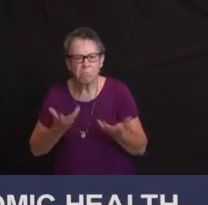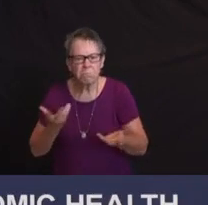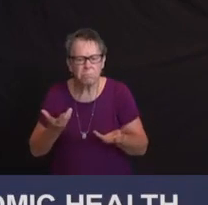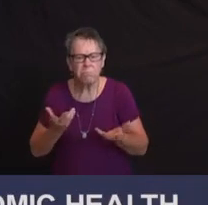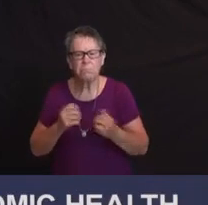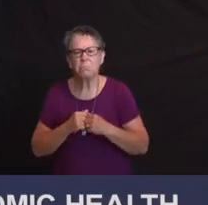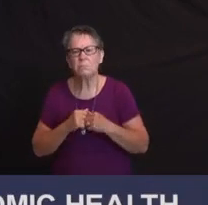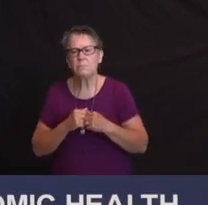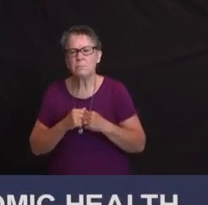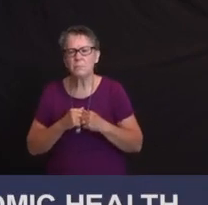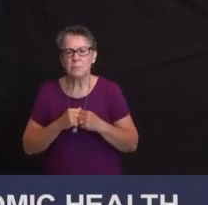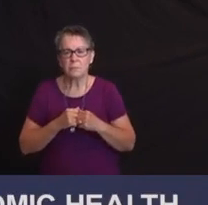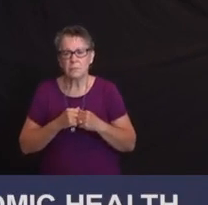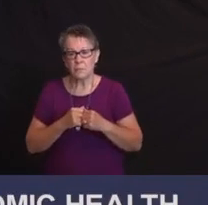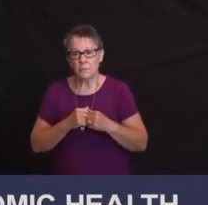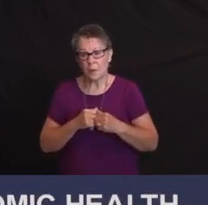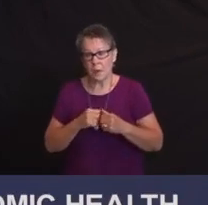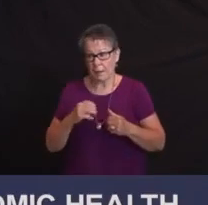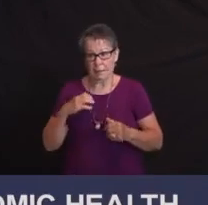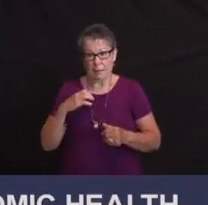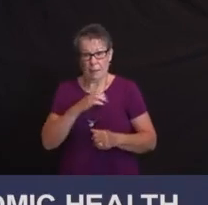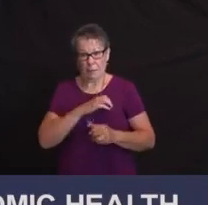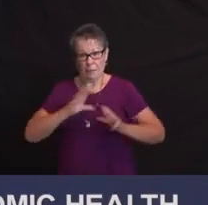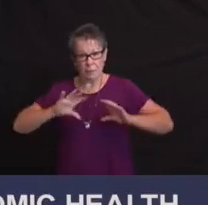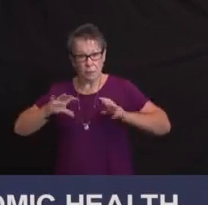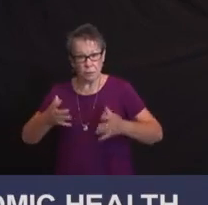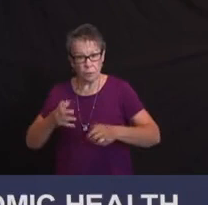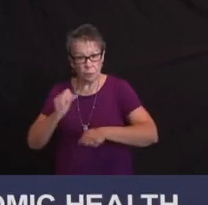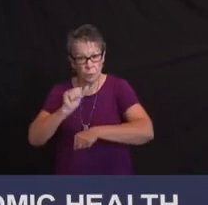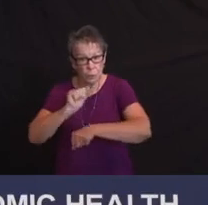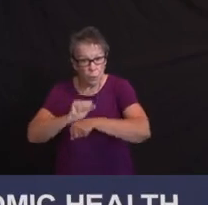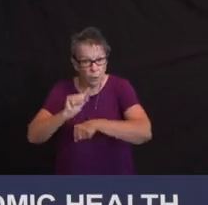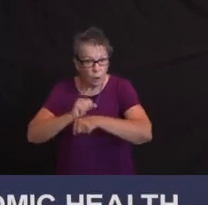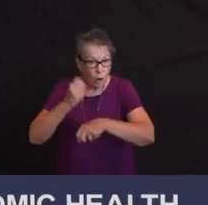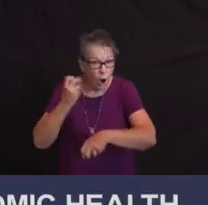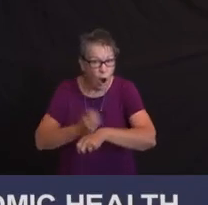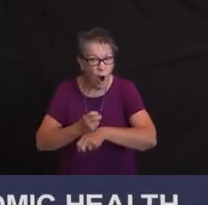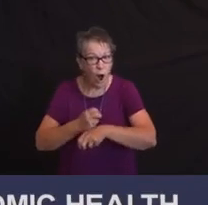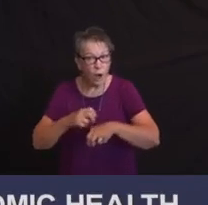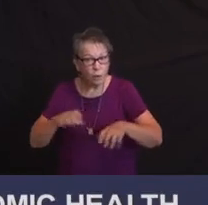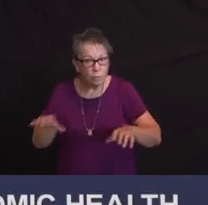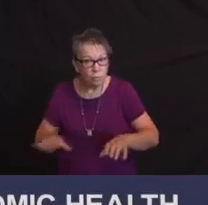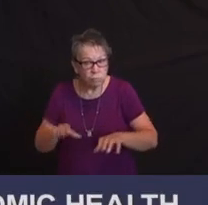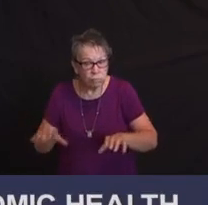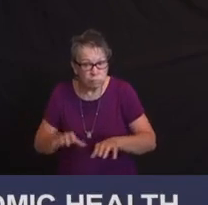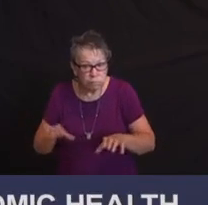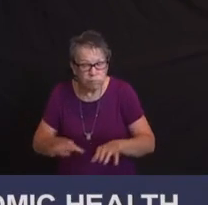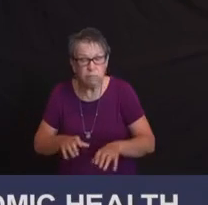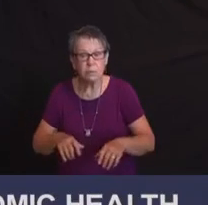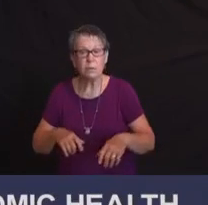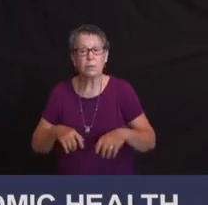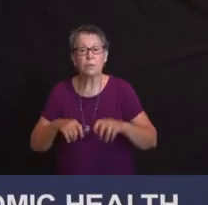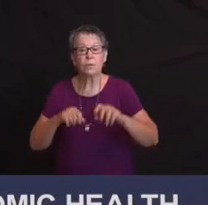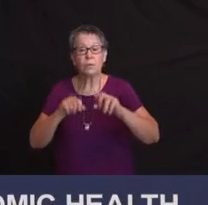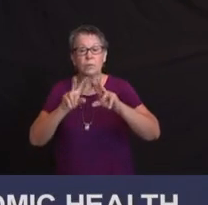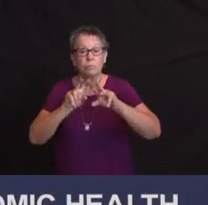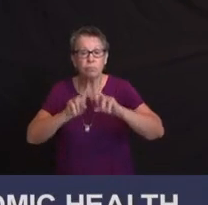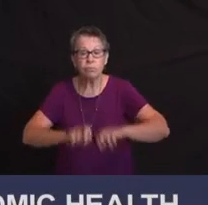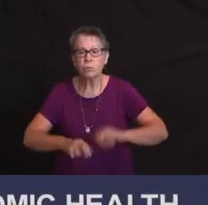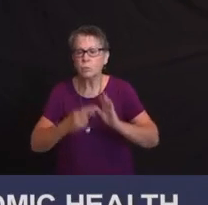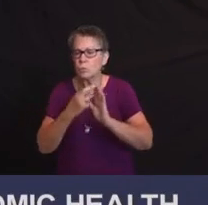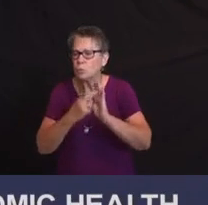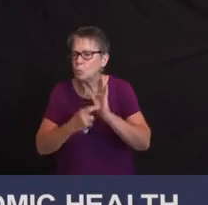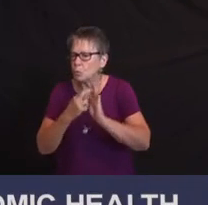morning and night to get the rules promulgated and put in place. No update. I think I may have been a little